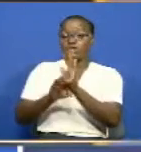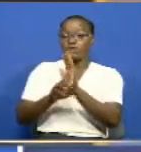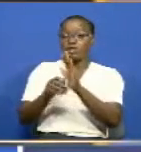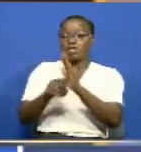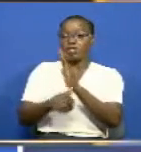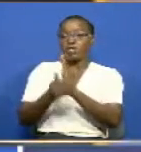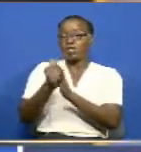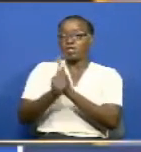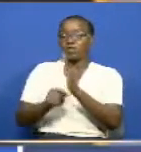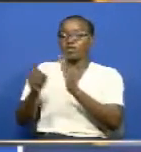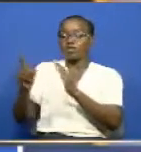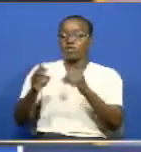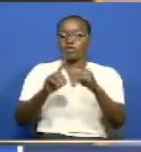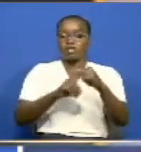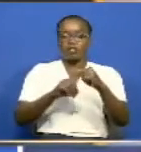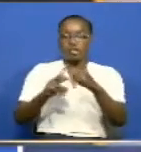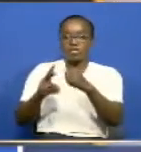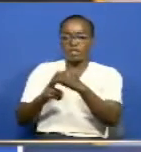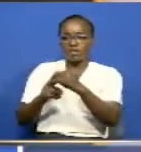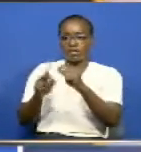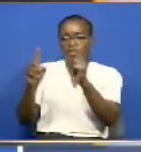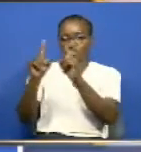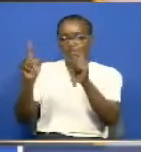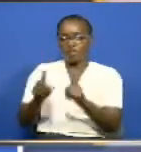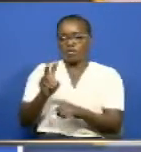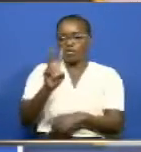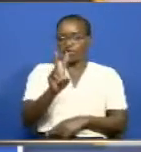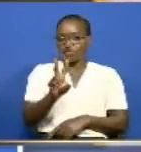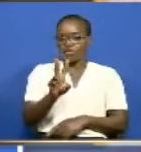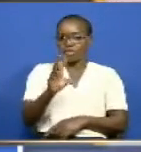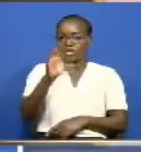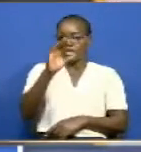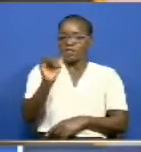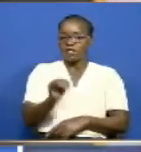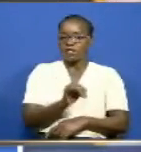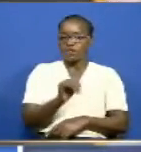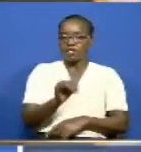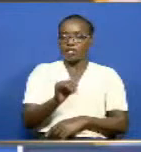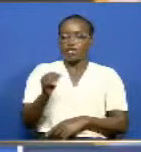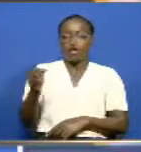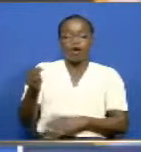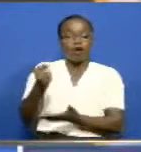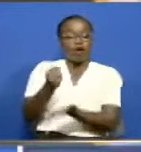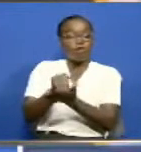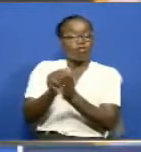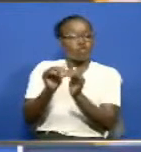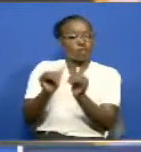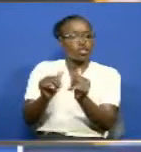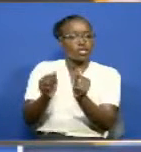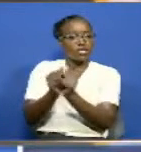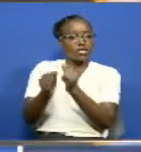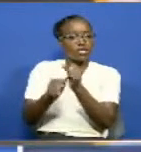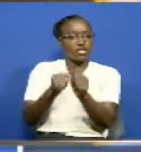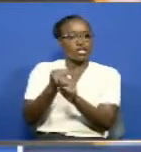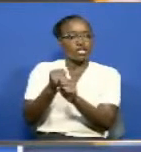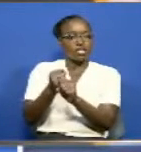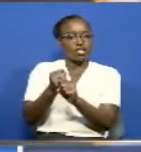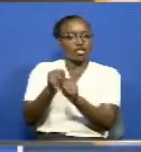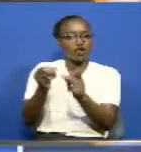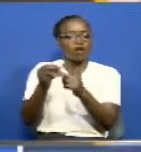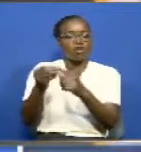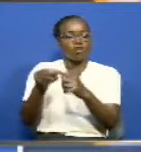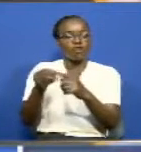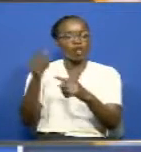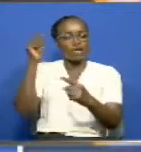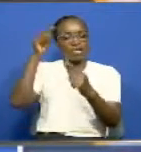Article 167, Sub-Article 2, stipulates that the Chief Justice shall hold office for a maximum of 10 years or until